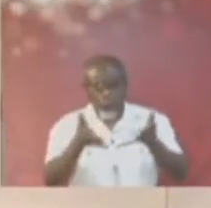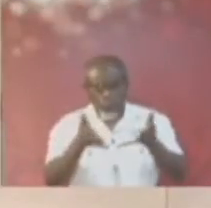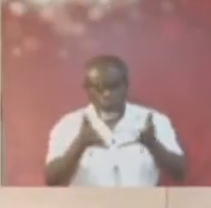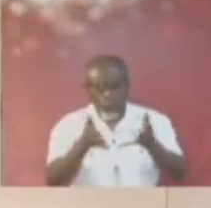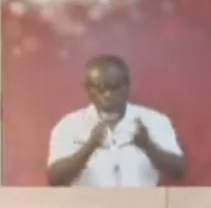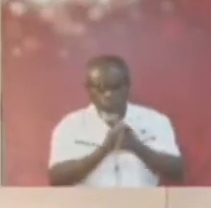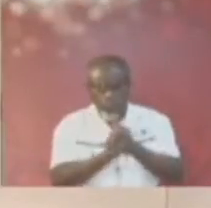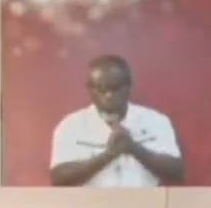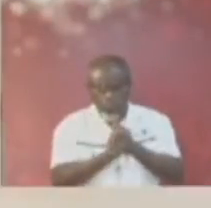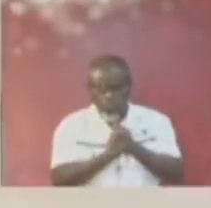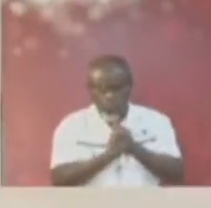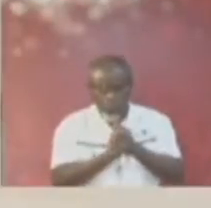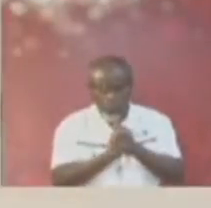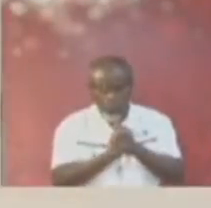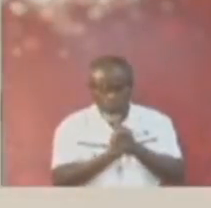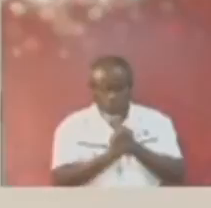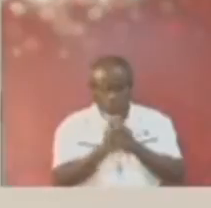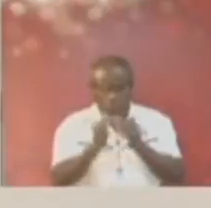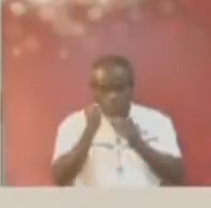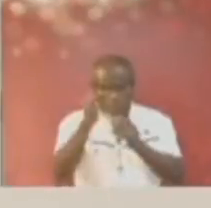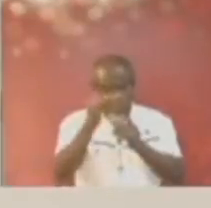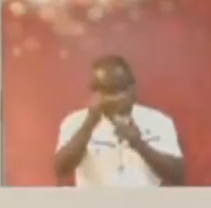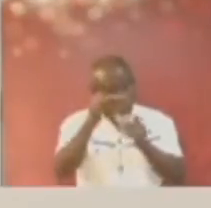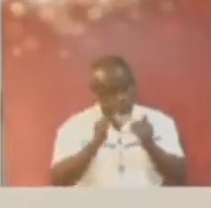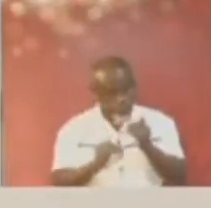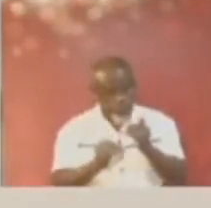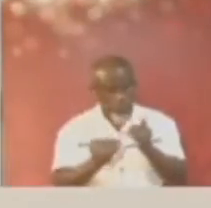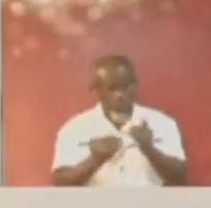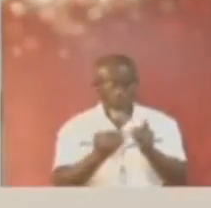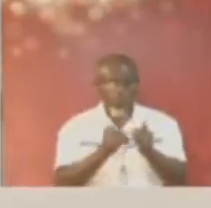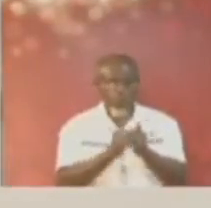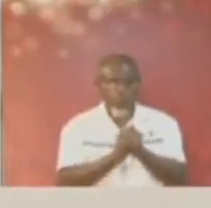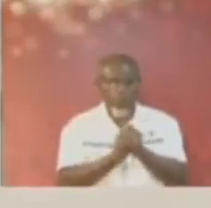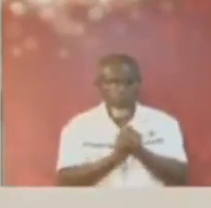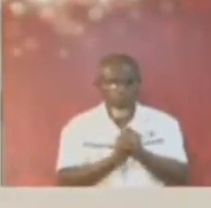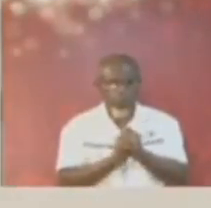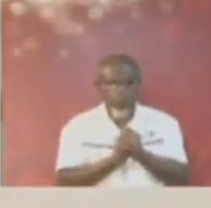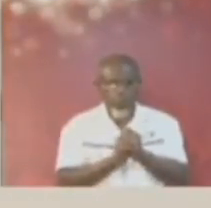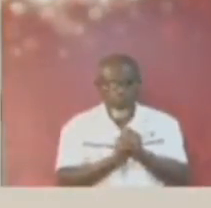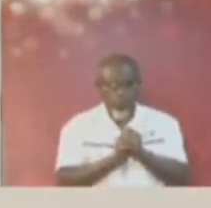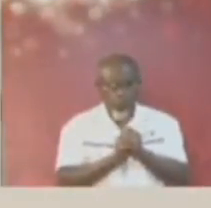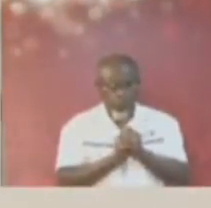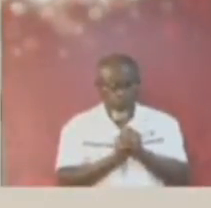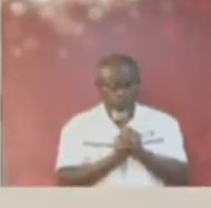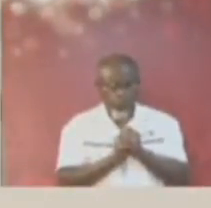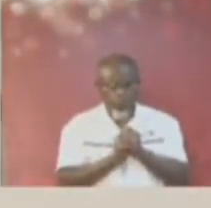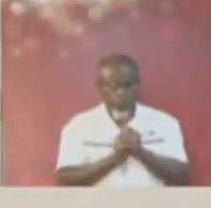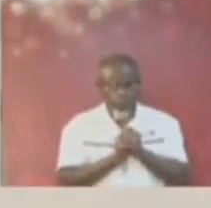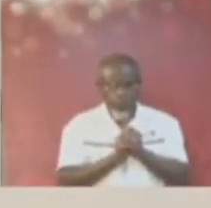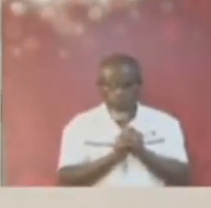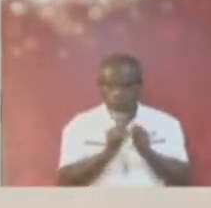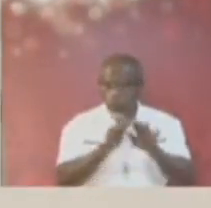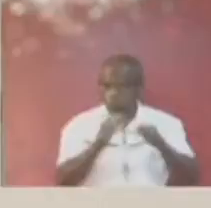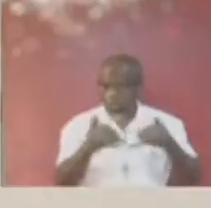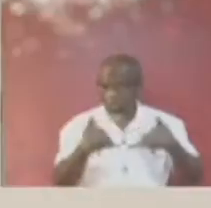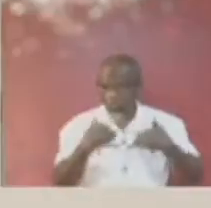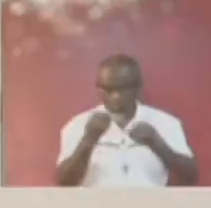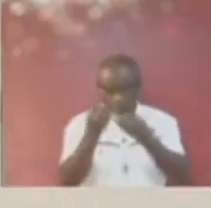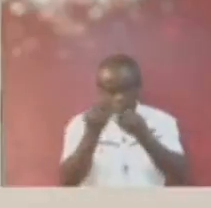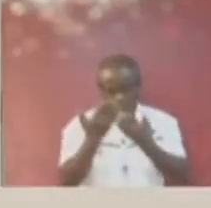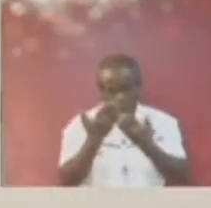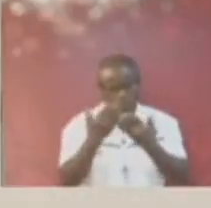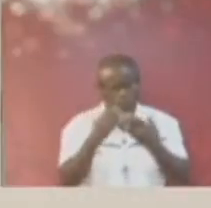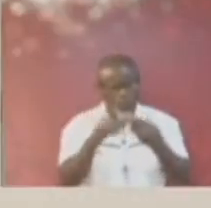exact prevalence of both hypertension and diabetes in older people as a mixture, but we do